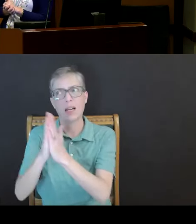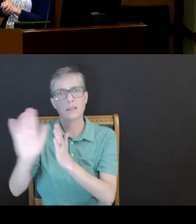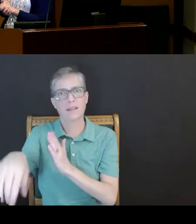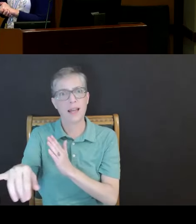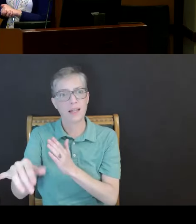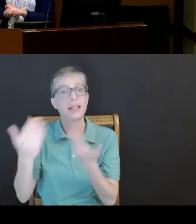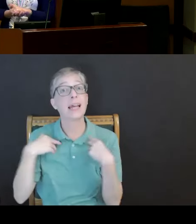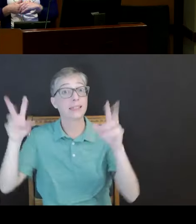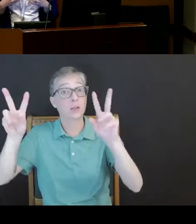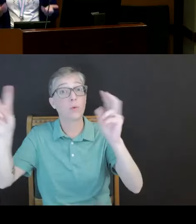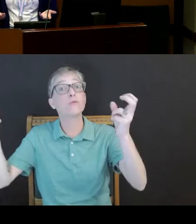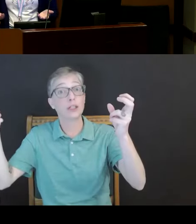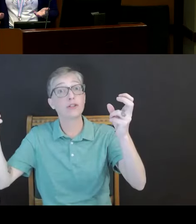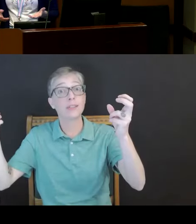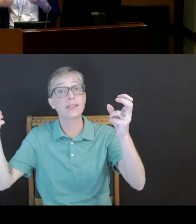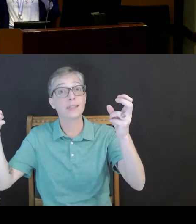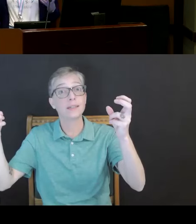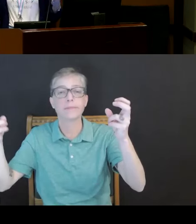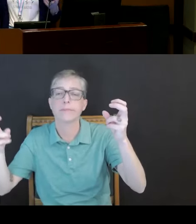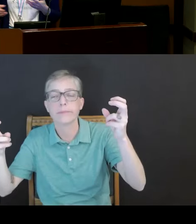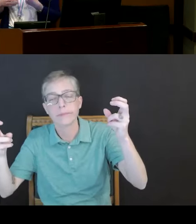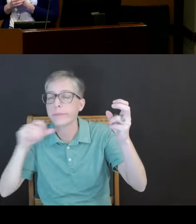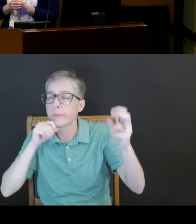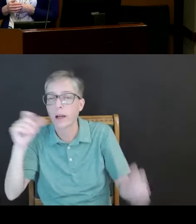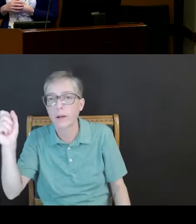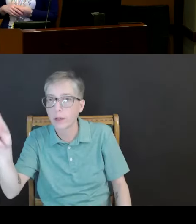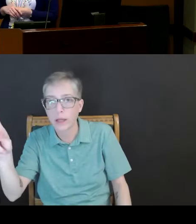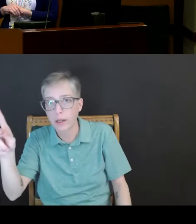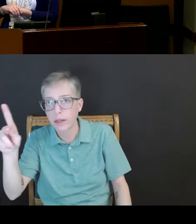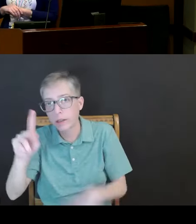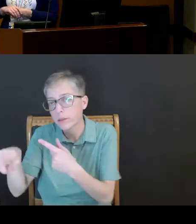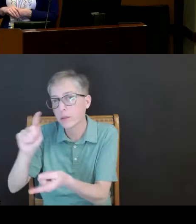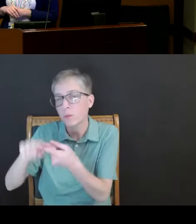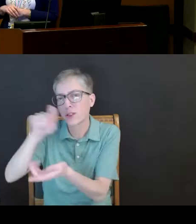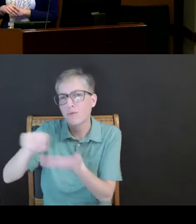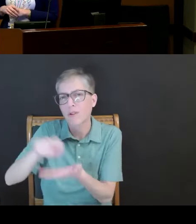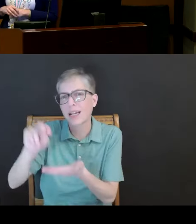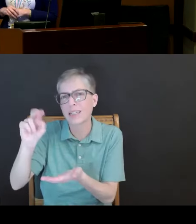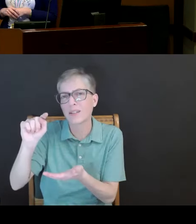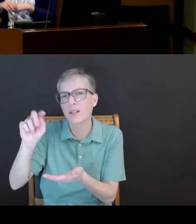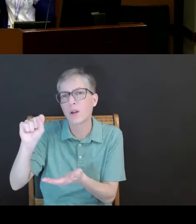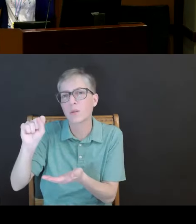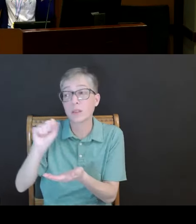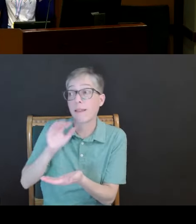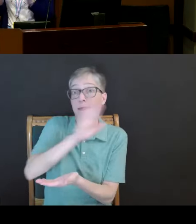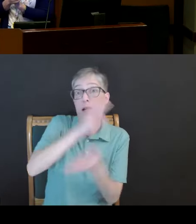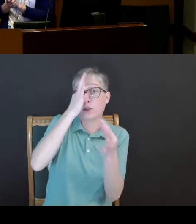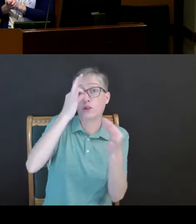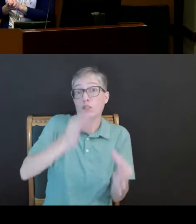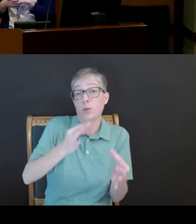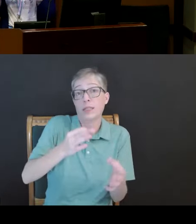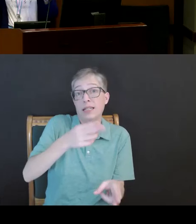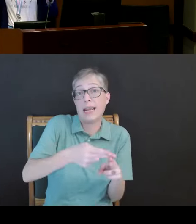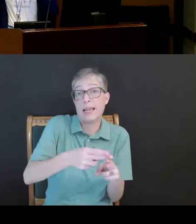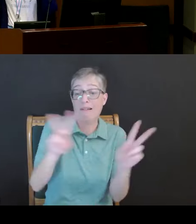it in e-records. That is not okay. So when you're writing notes, please don't put quotation marks around somebody's chosen name. Again, it makes it seem like an